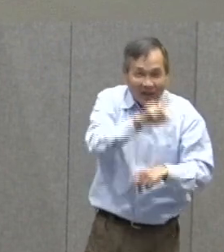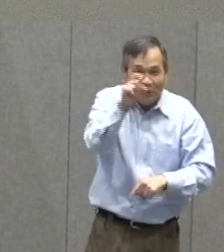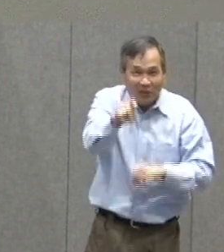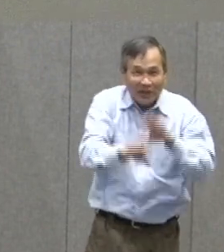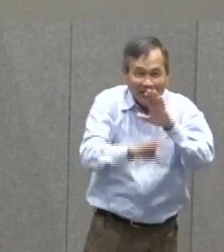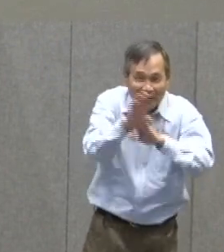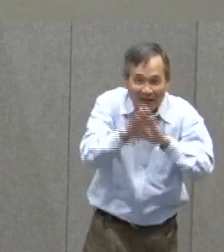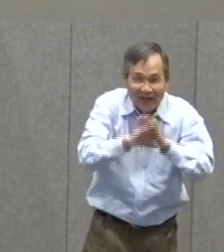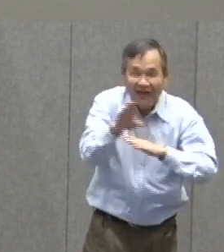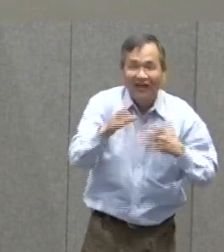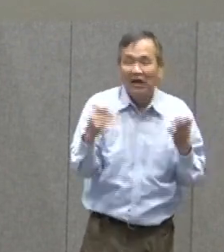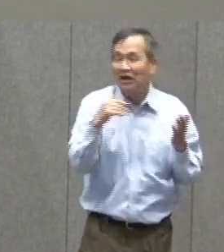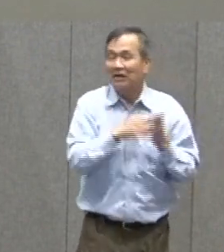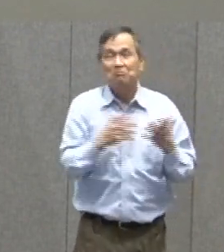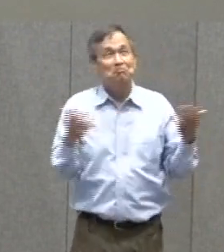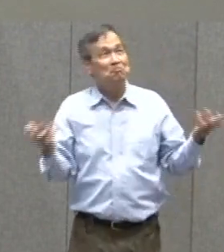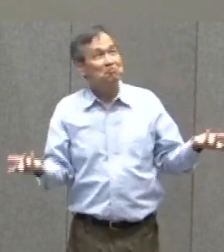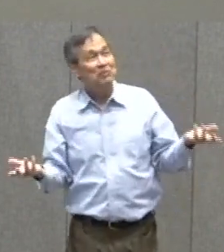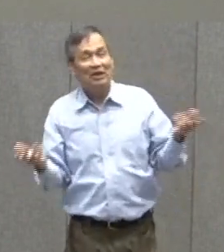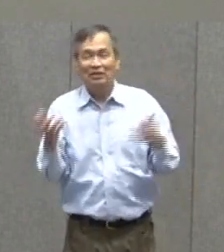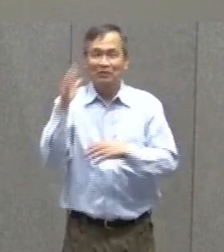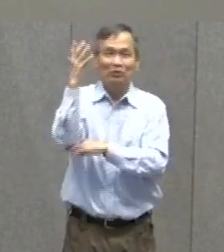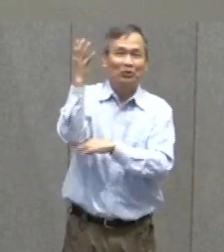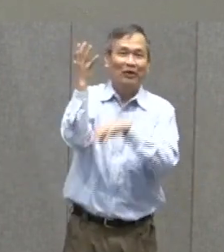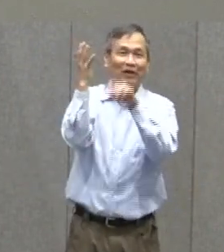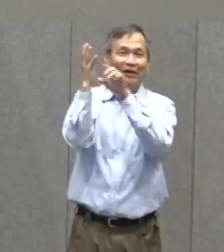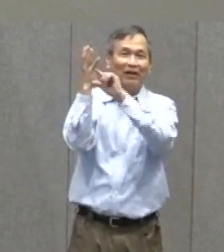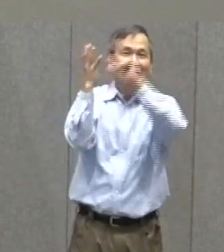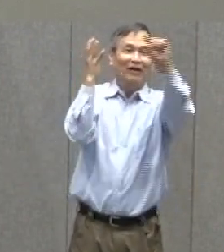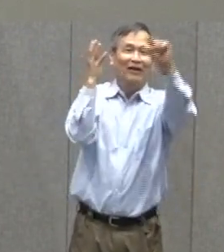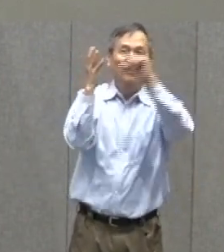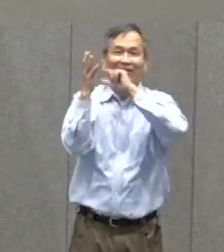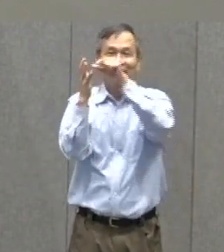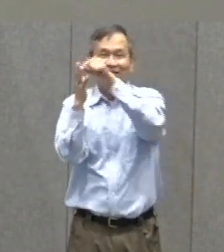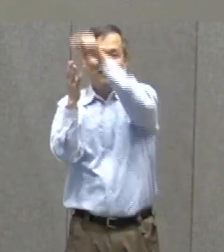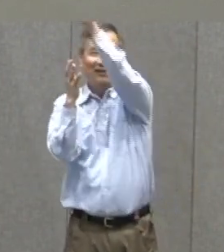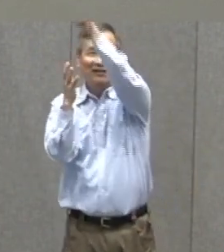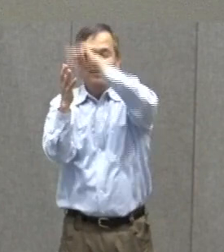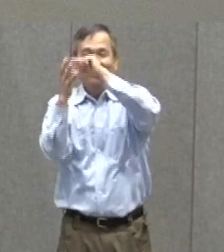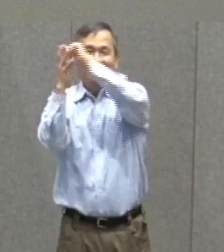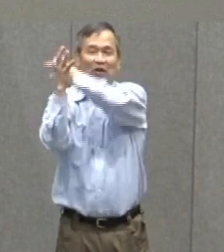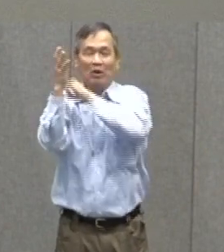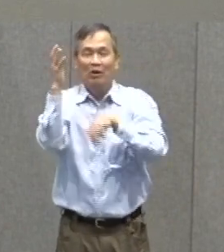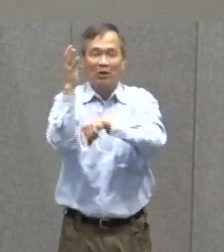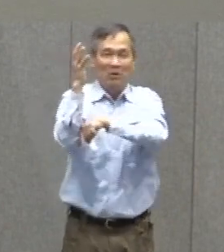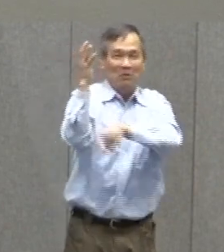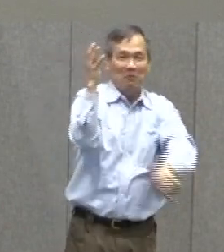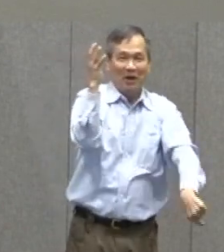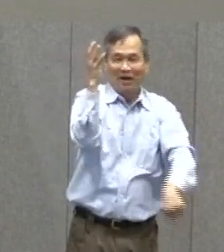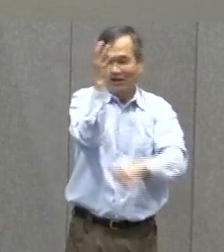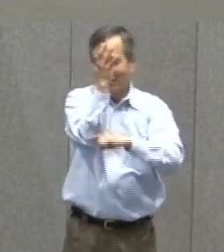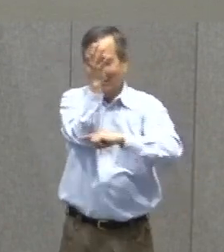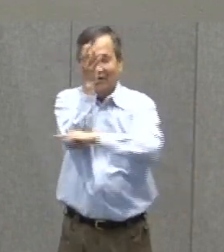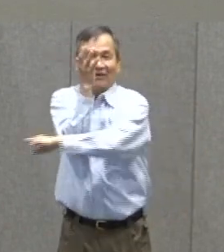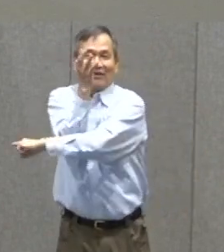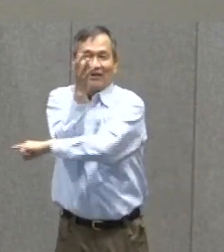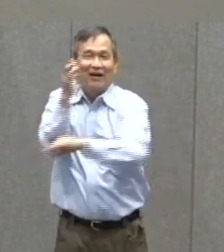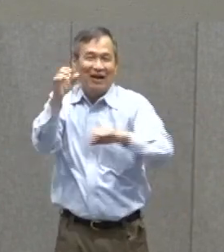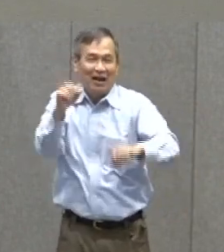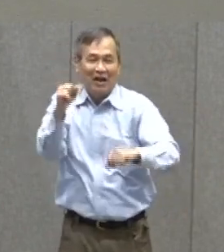they could, again, come from the tree branches here on the top, the bottom part, kind of the ground there, and